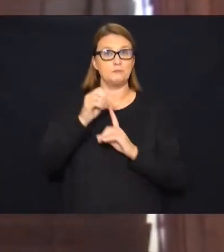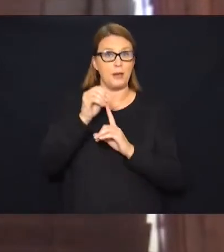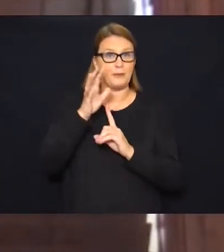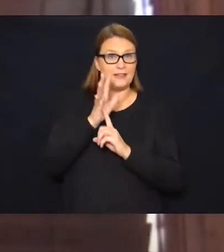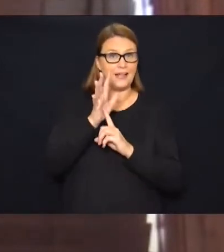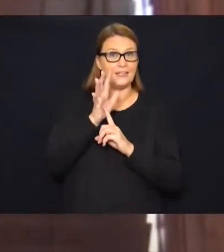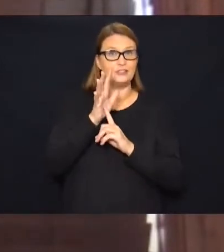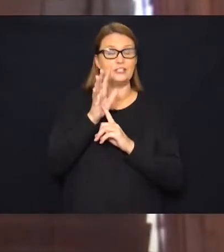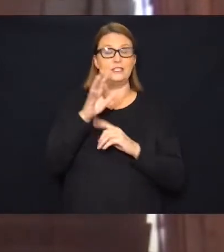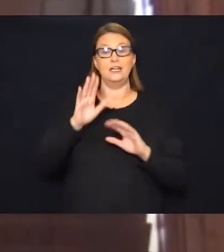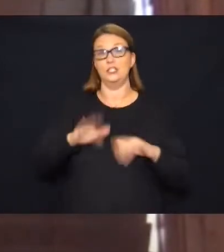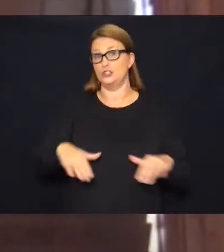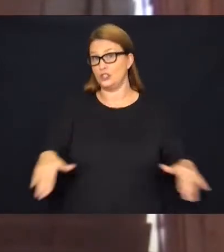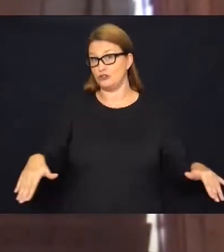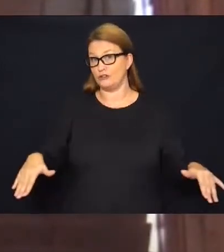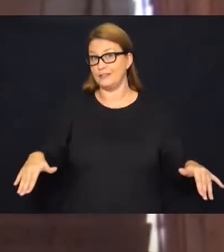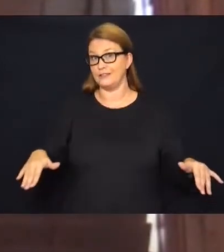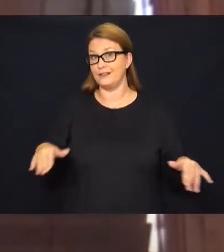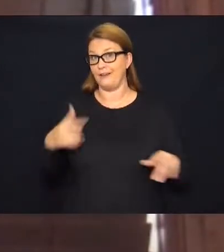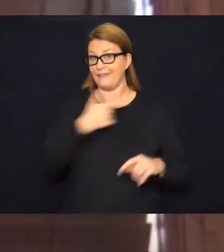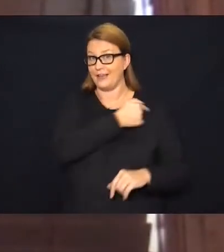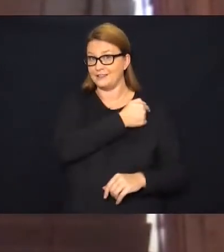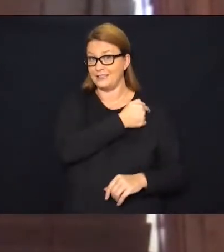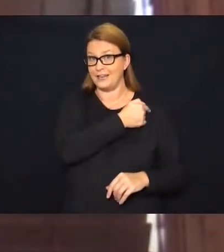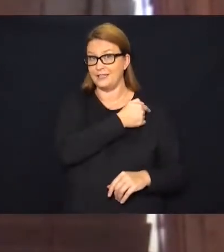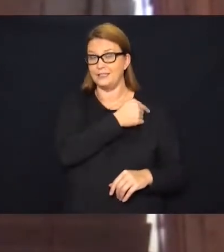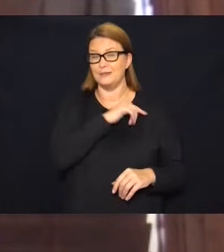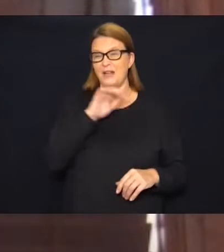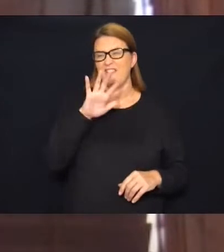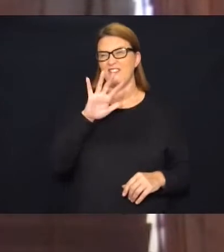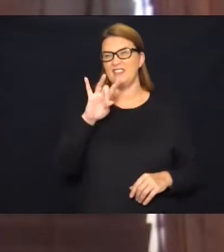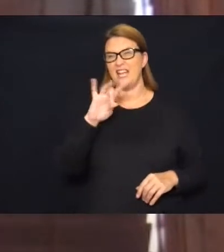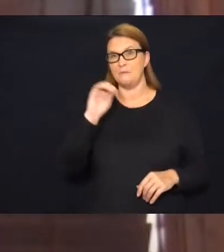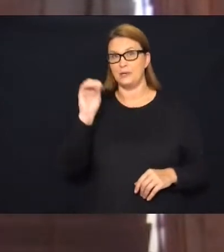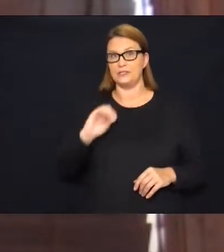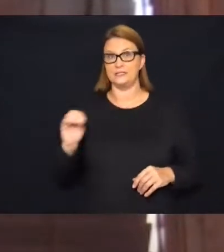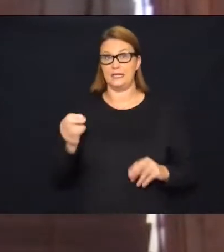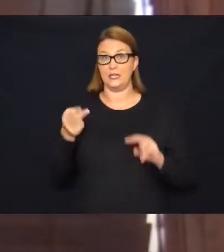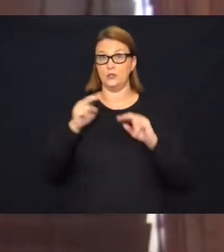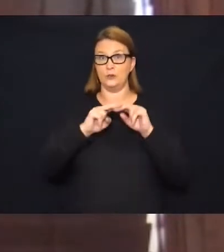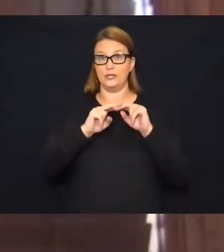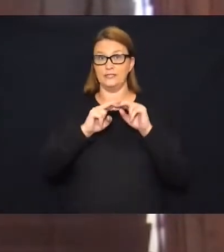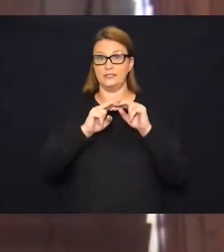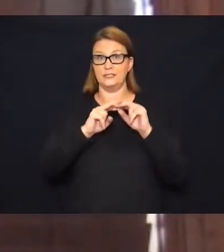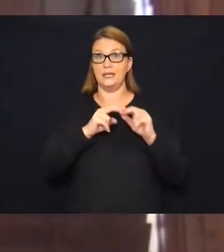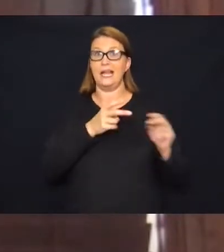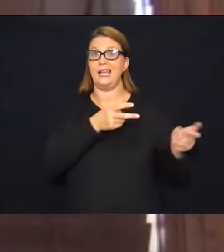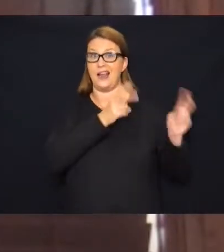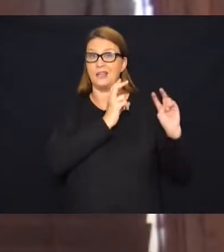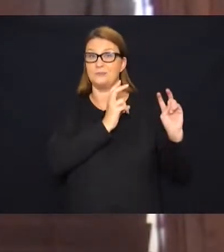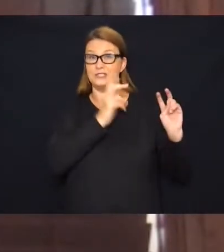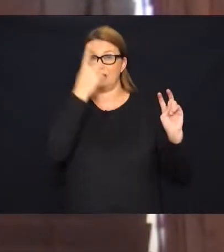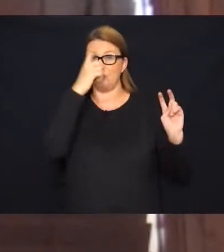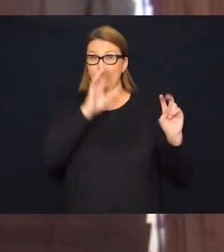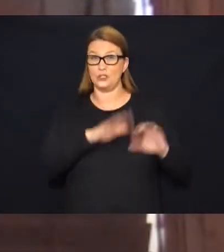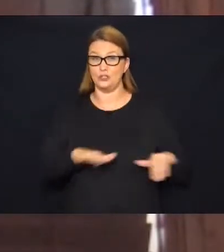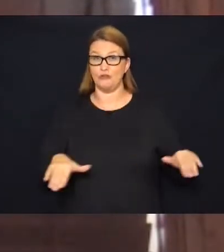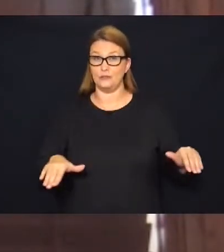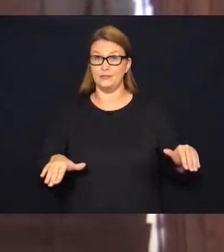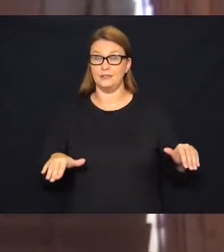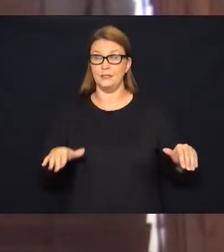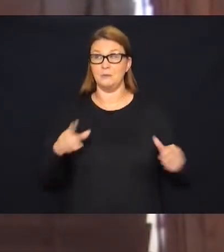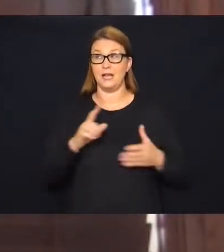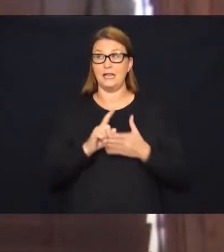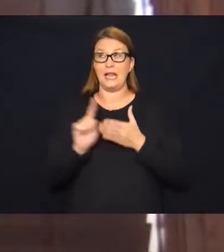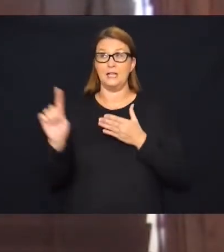population, our children, that there has been about a 58% increase in hospitalizations over the last week